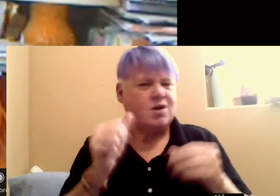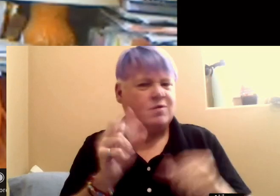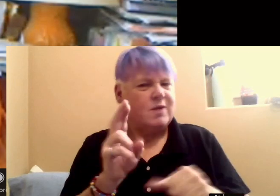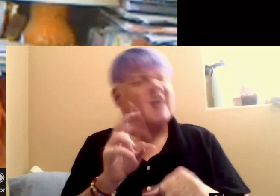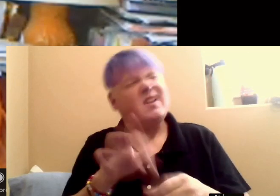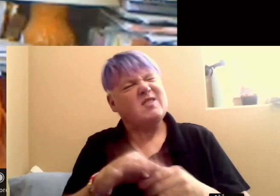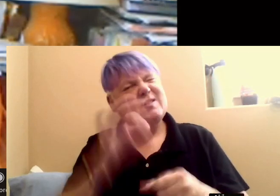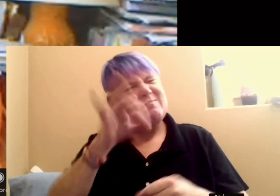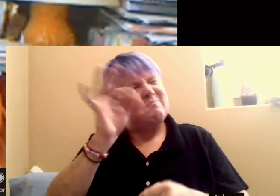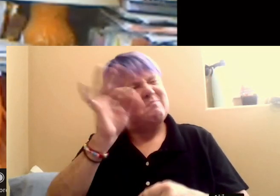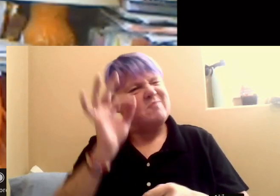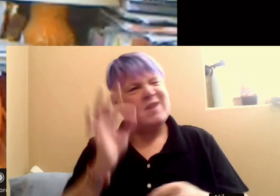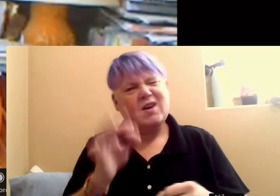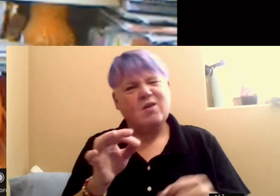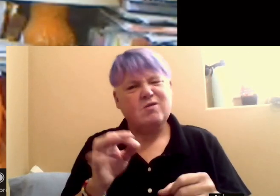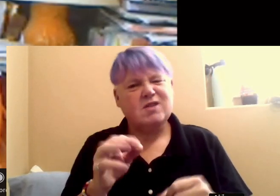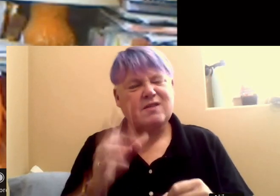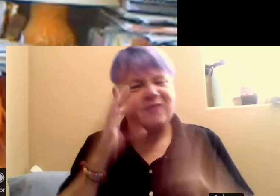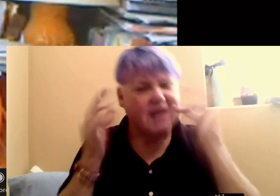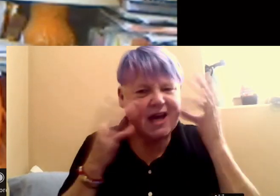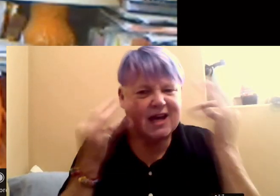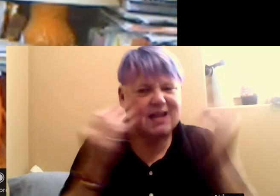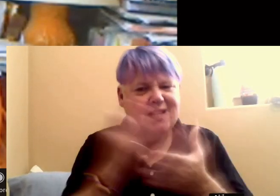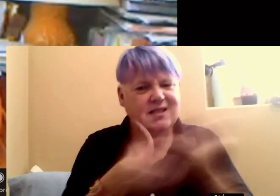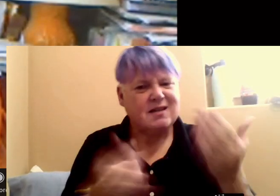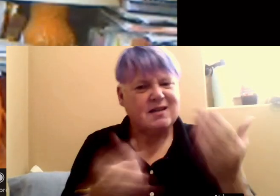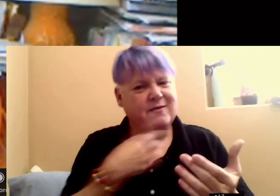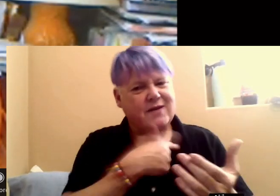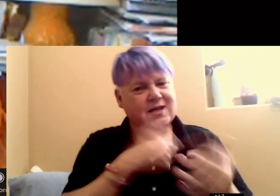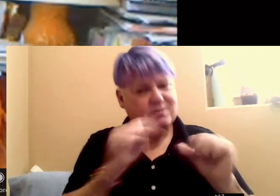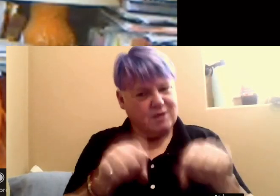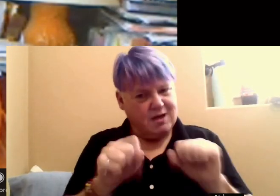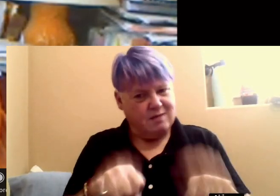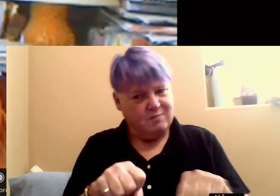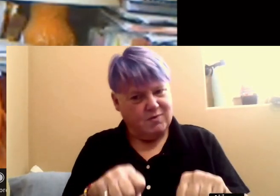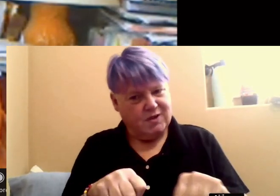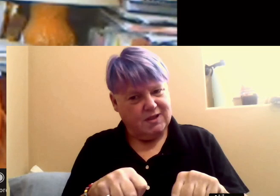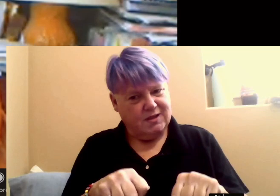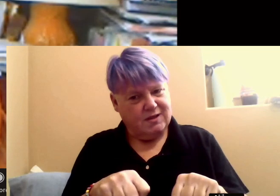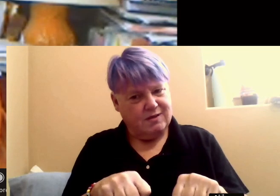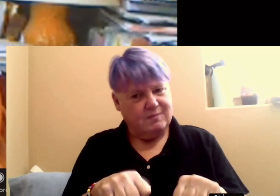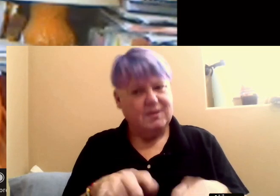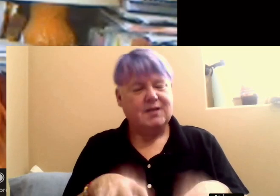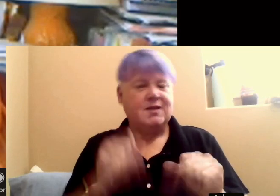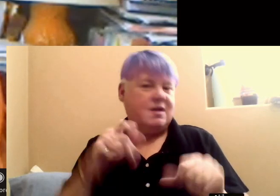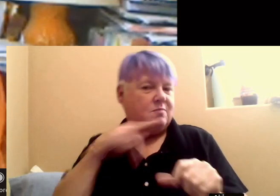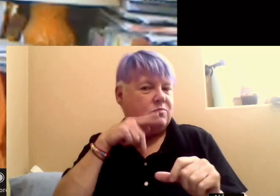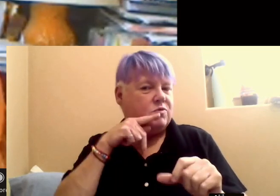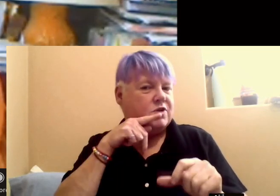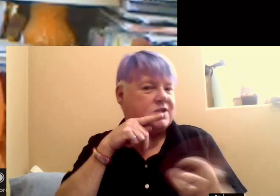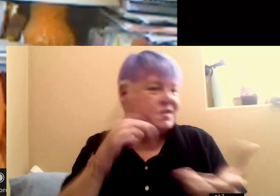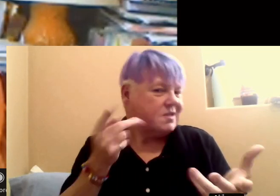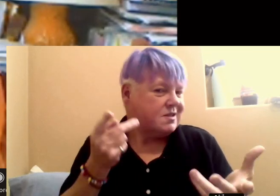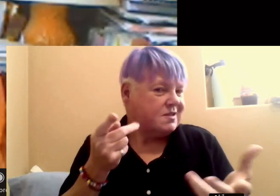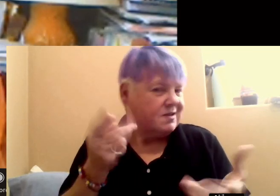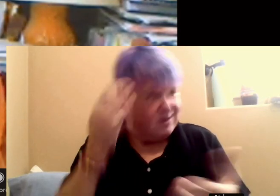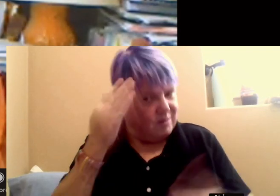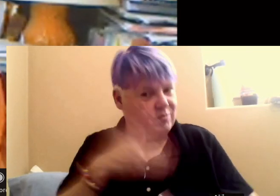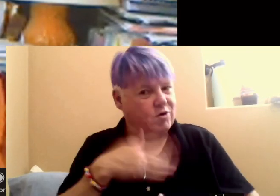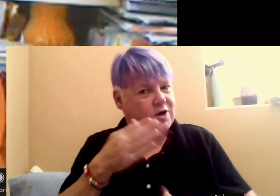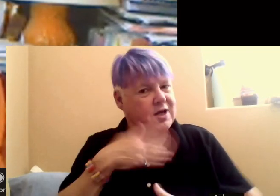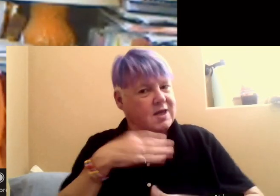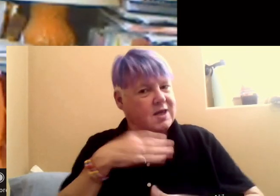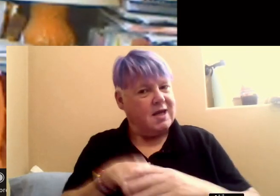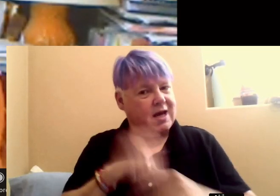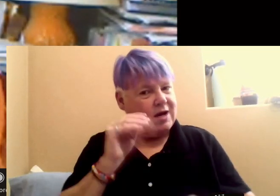him, after a while, and some of us also were able to take Pris for granted now and again, until she breezed out of our lives